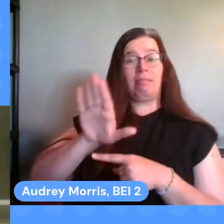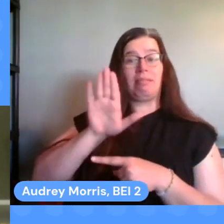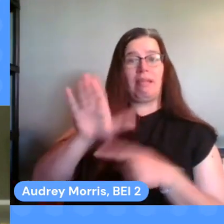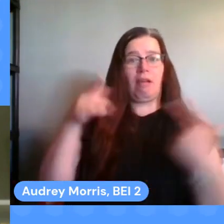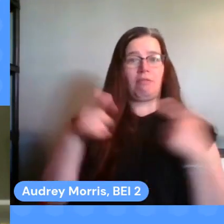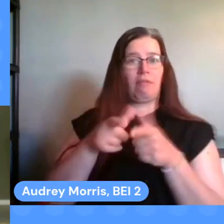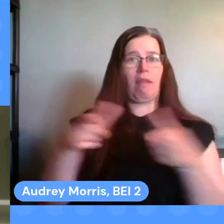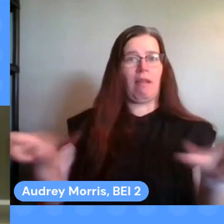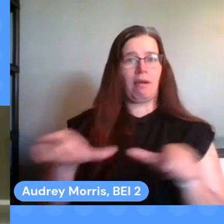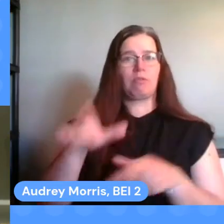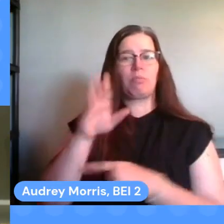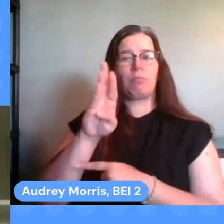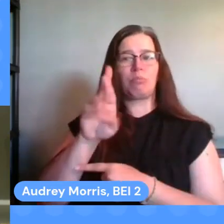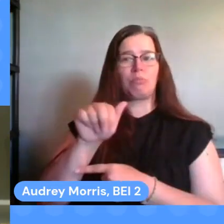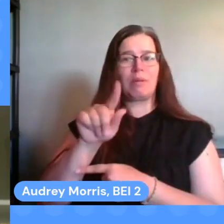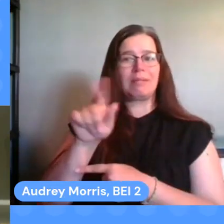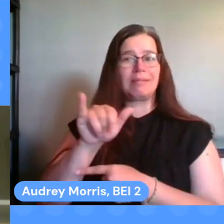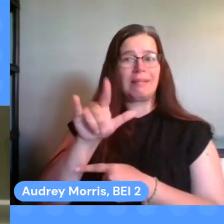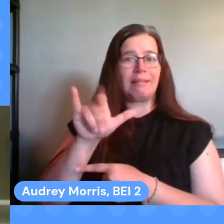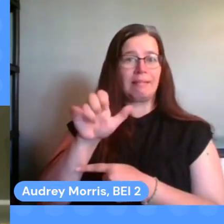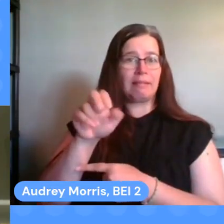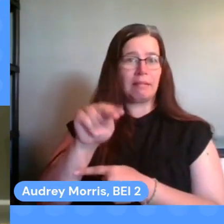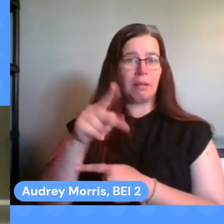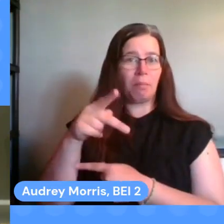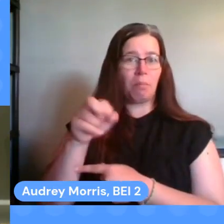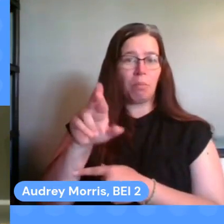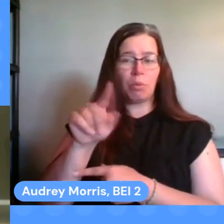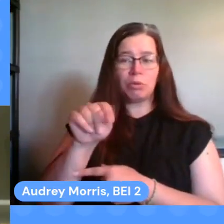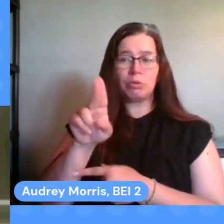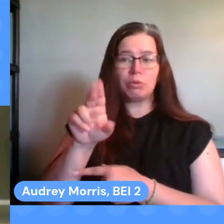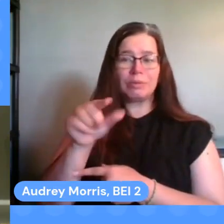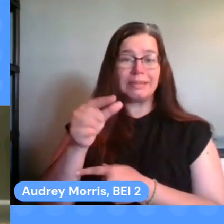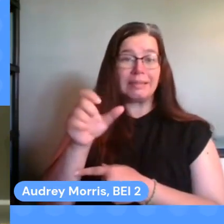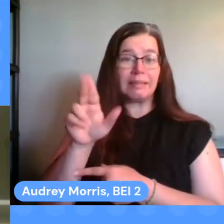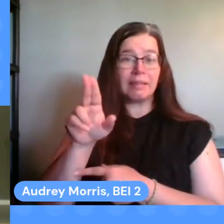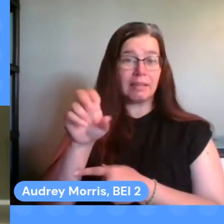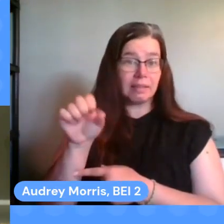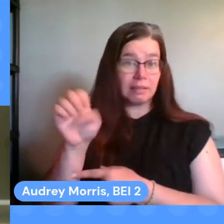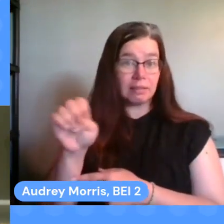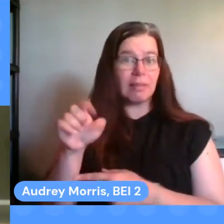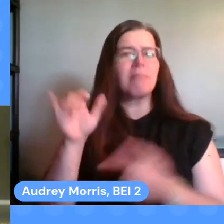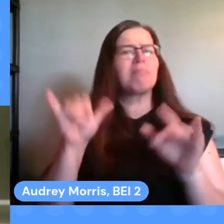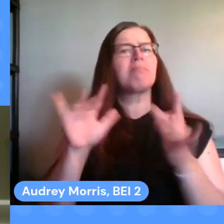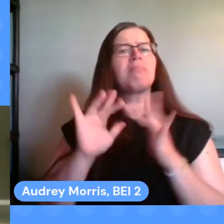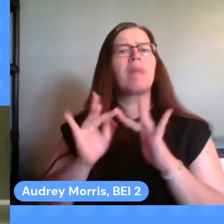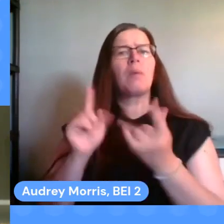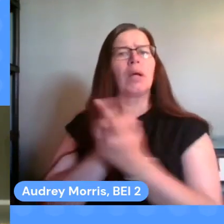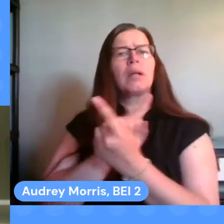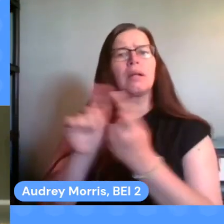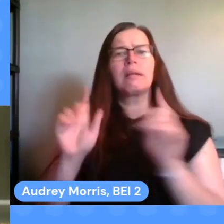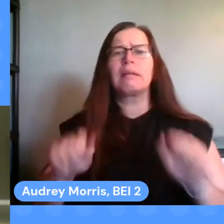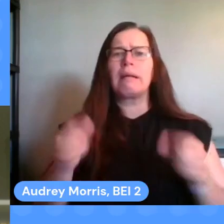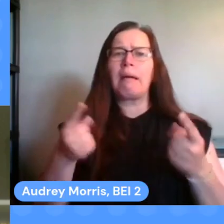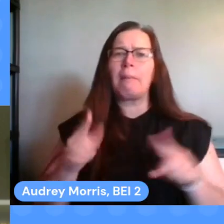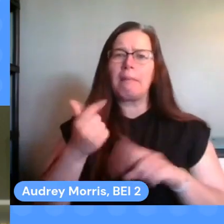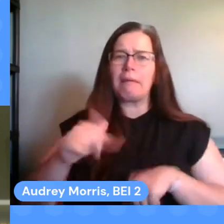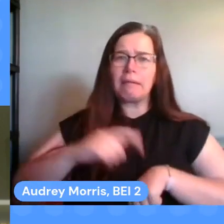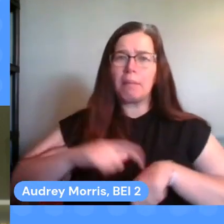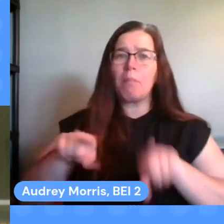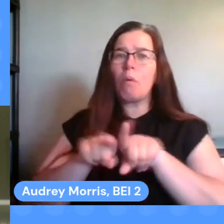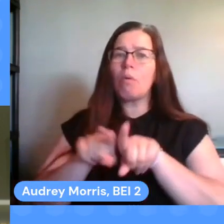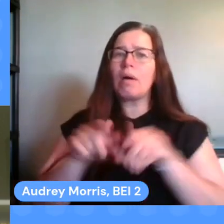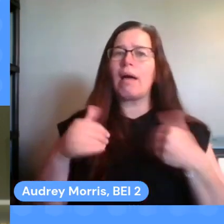nano networking is possible anytime during the conference. But we also have a dedicated nano